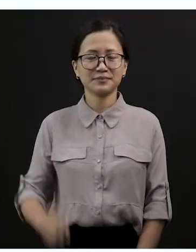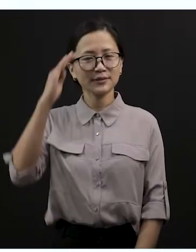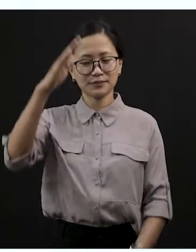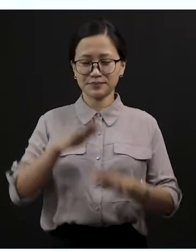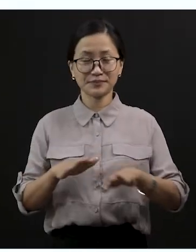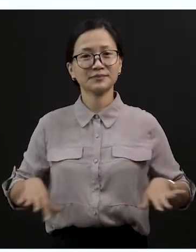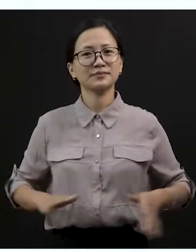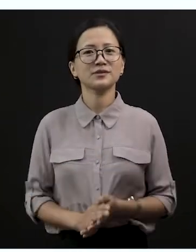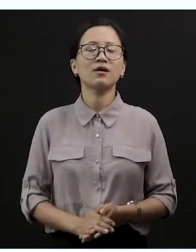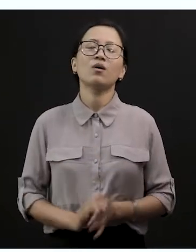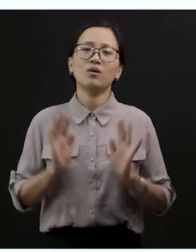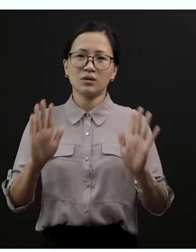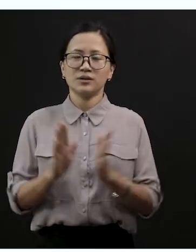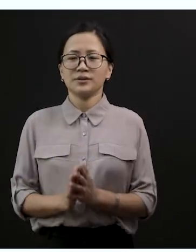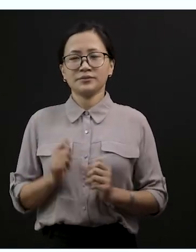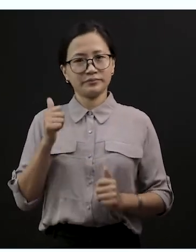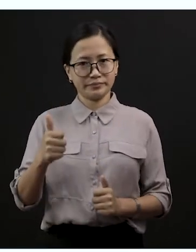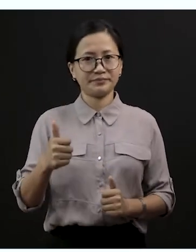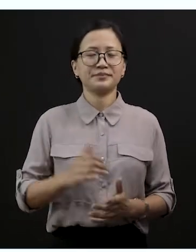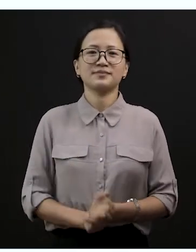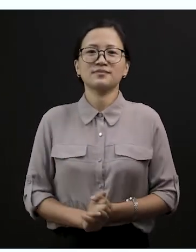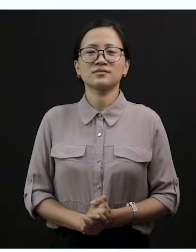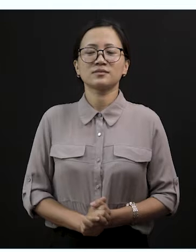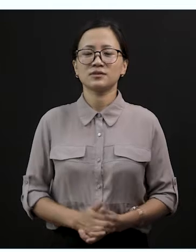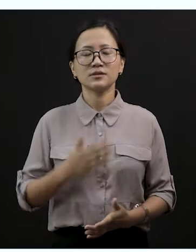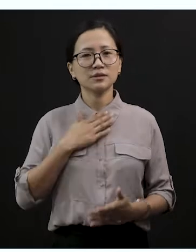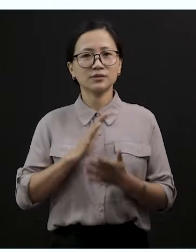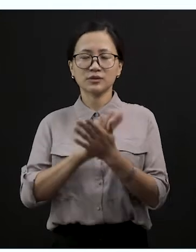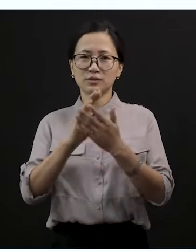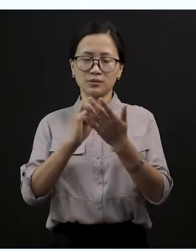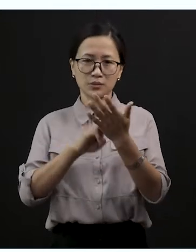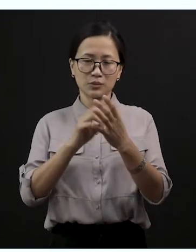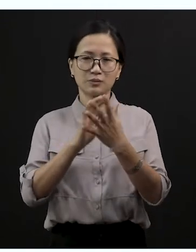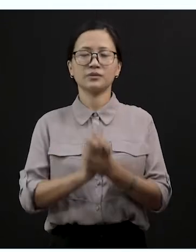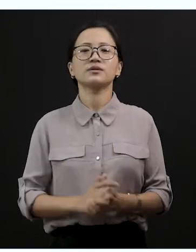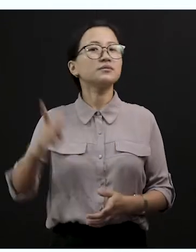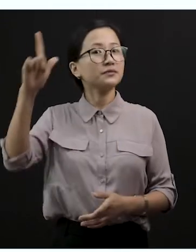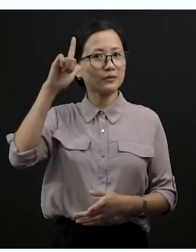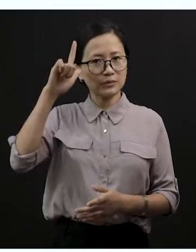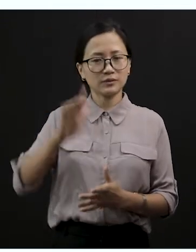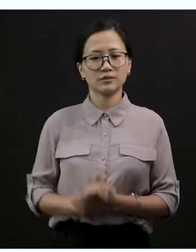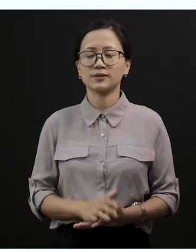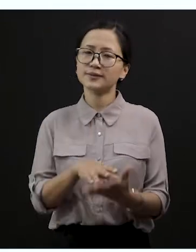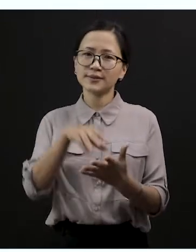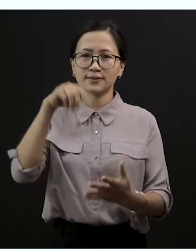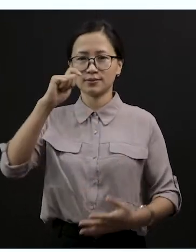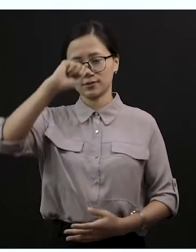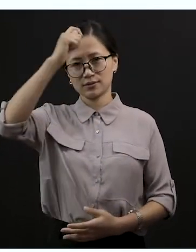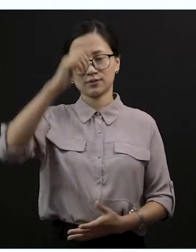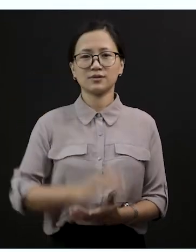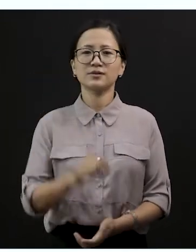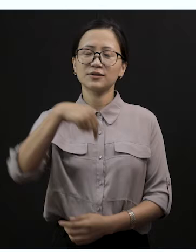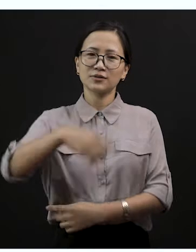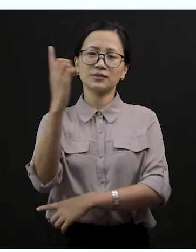Hello students, I hope you all are doing good. I am Hombini and I will be taking English, okay?